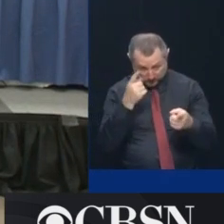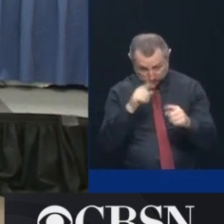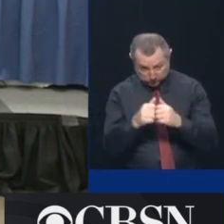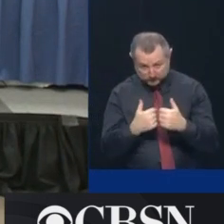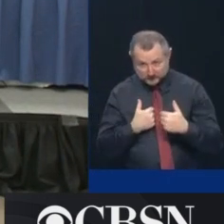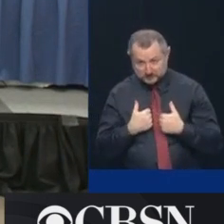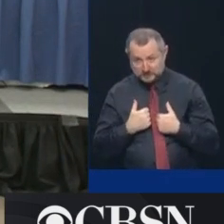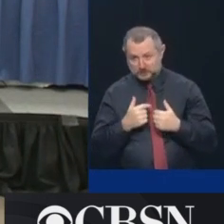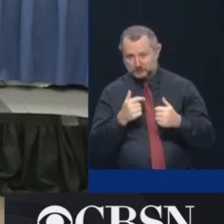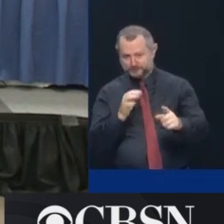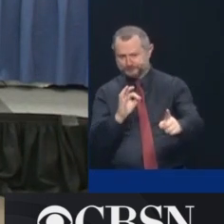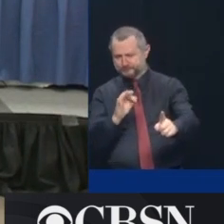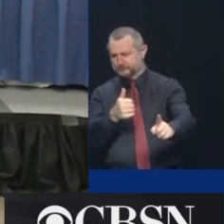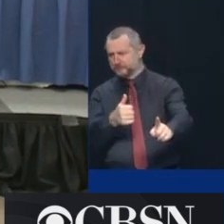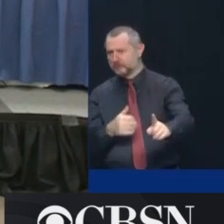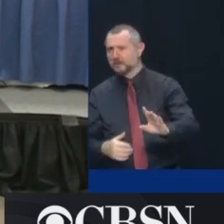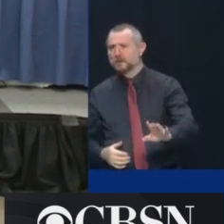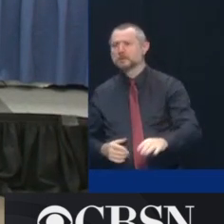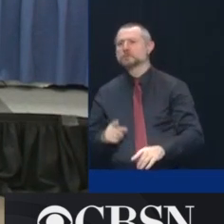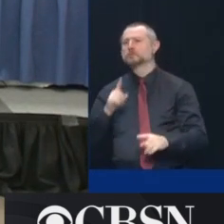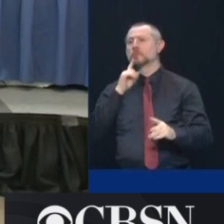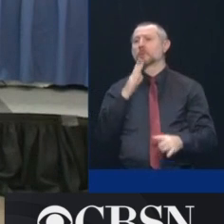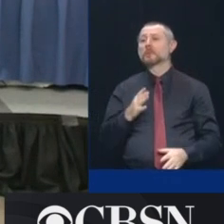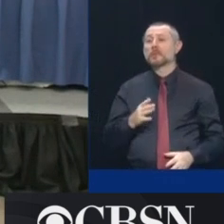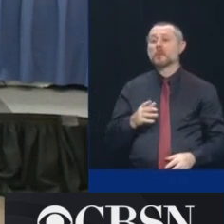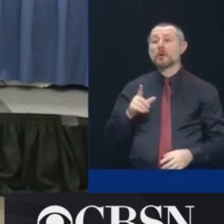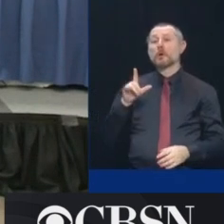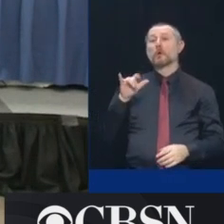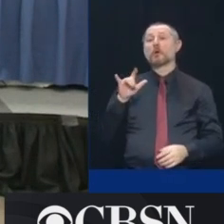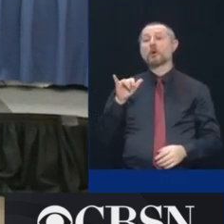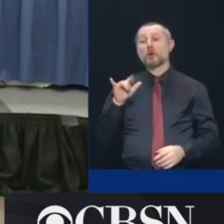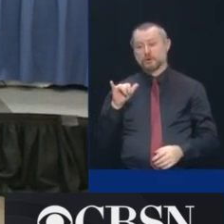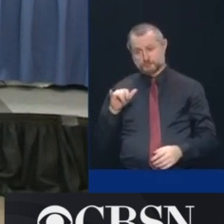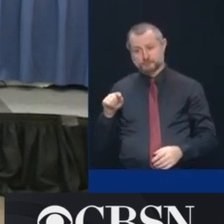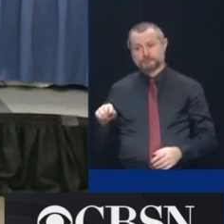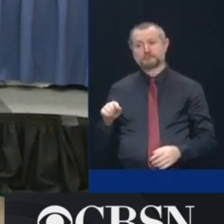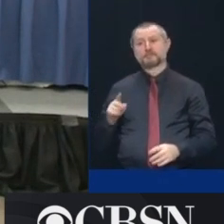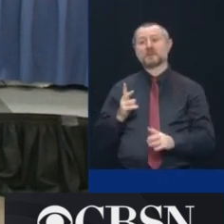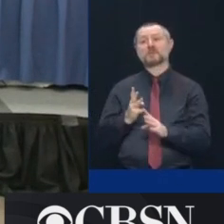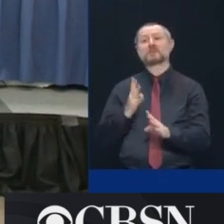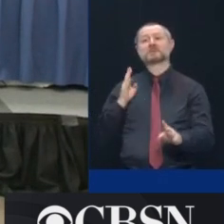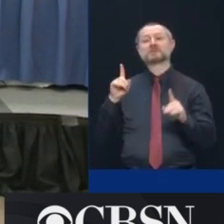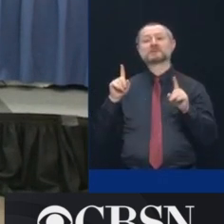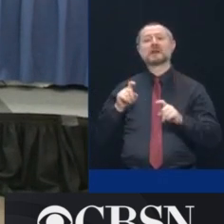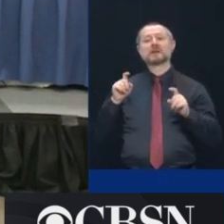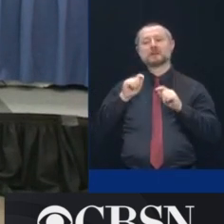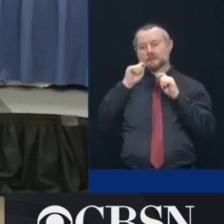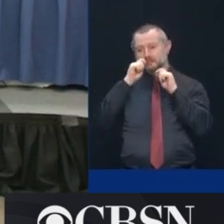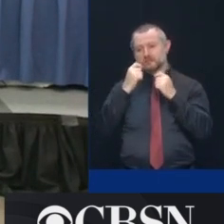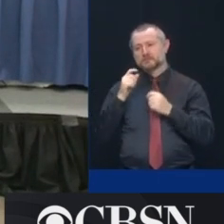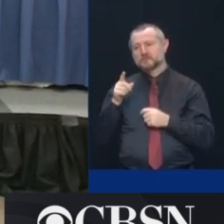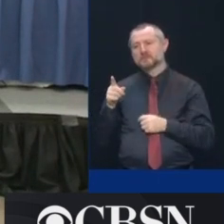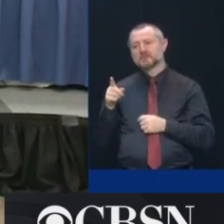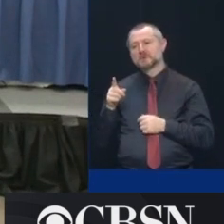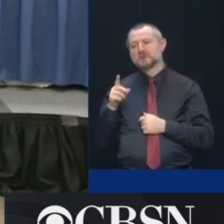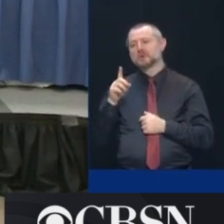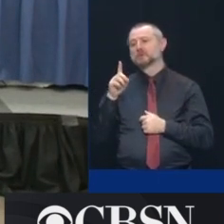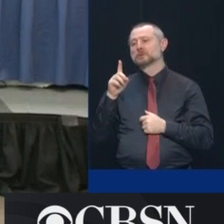right, Chief. Here on Long Island, we're seeing 2 and 3 hour waits outside of urgent care centers, city MDs and